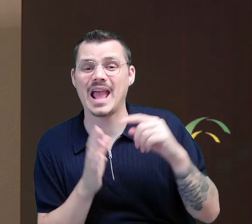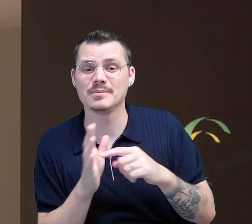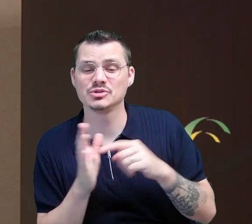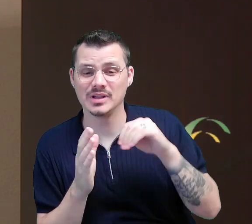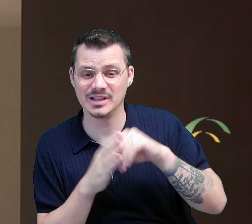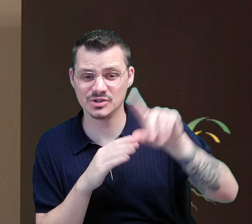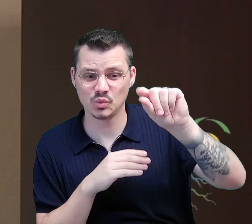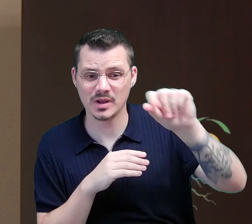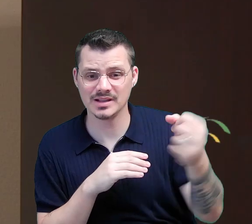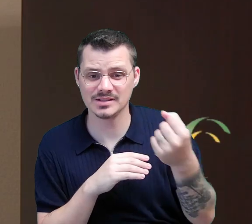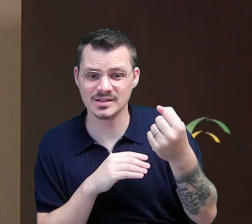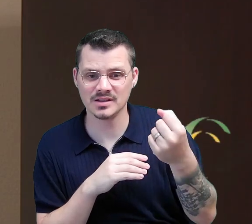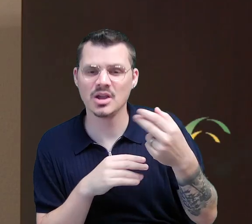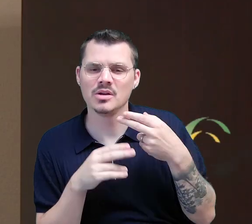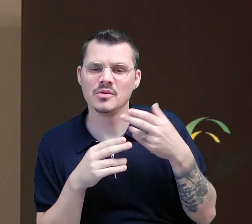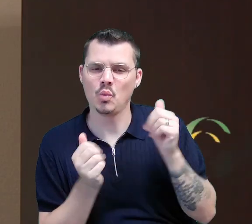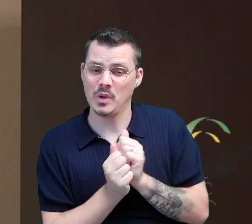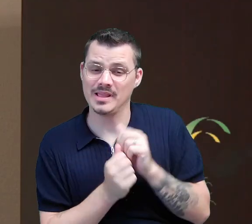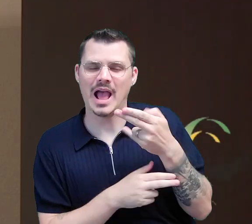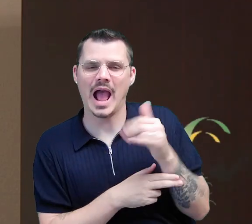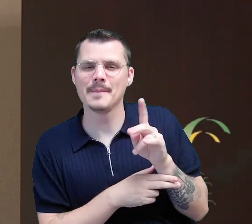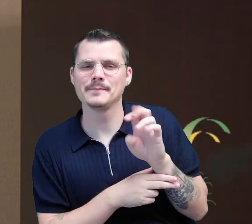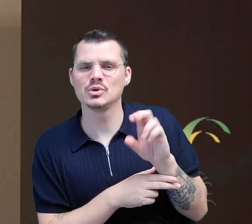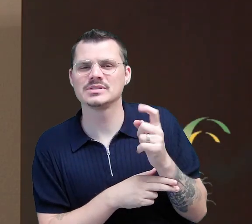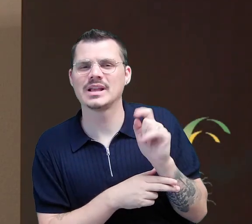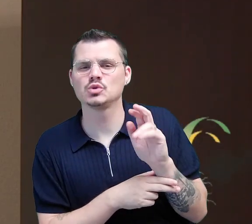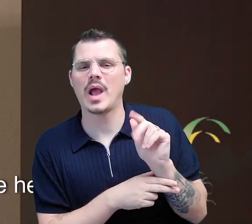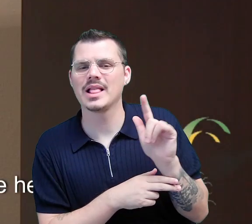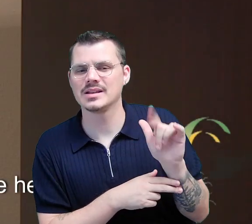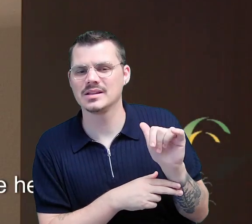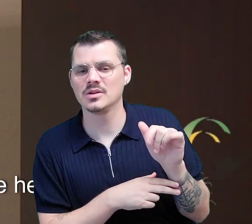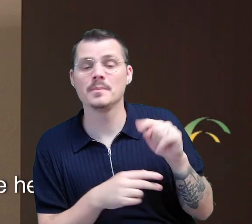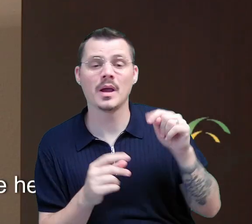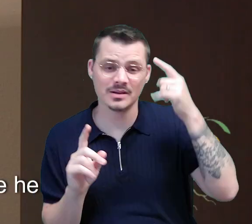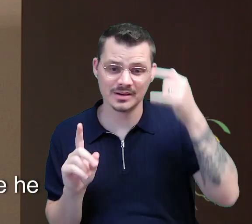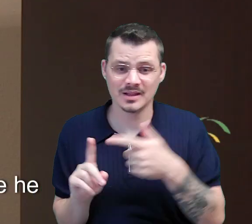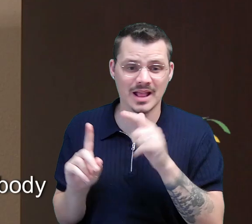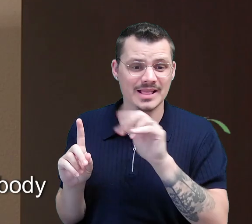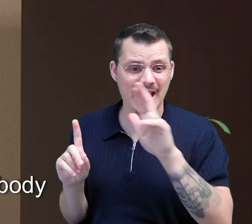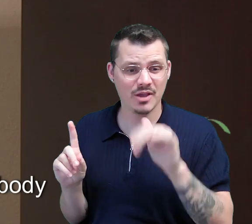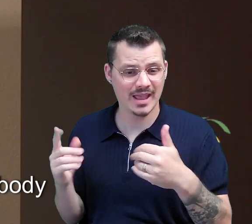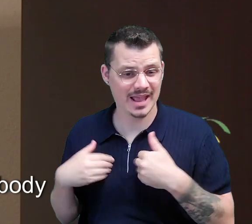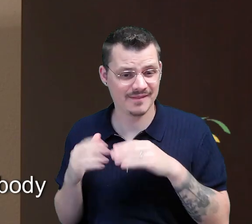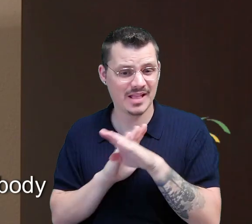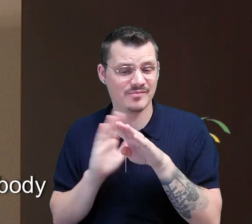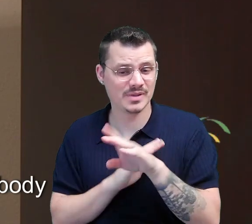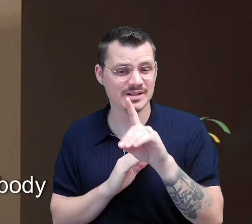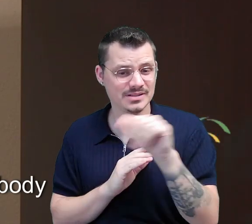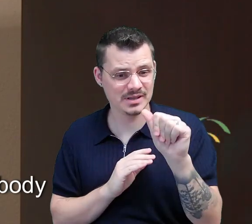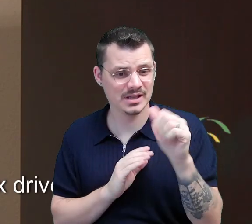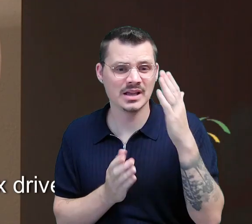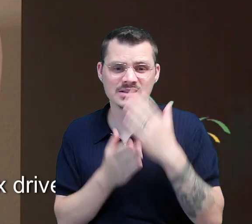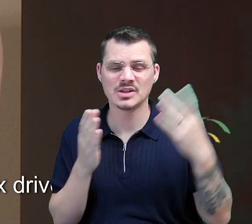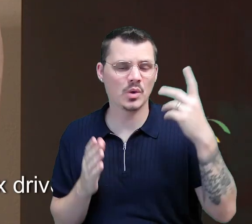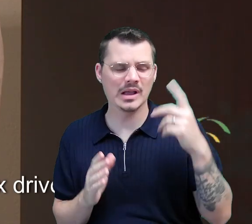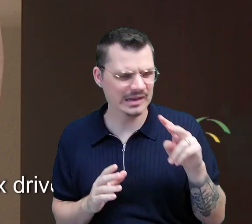in their mid-20s characterized by hypersexuality. But when it was Larry's turn, because he had a developmental disability,